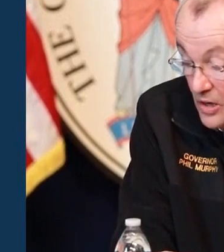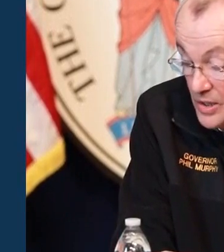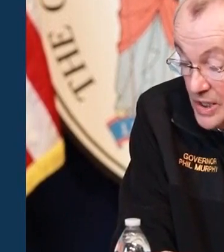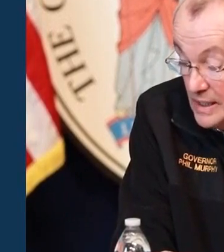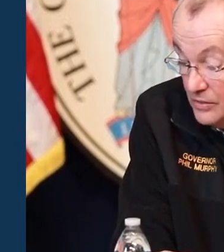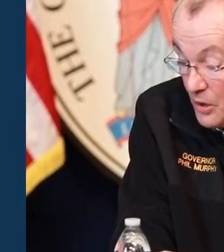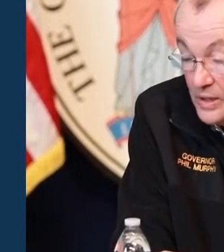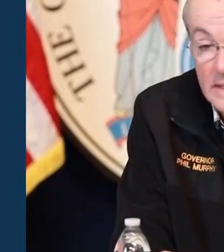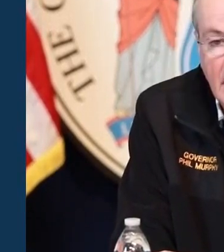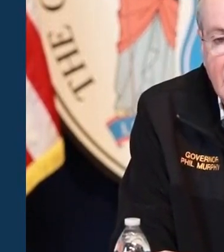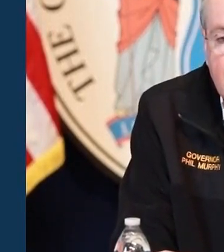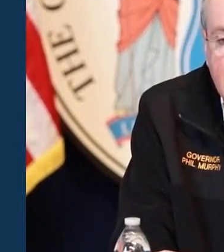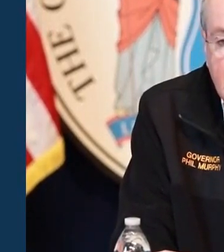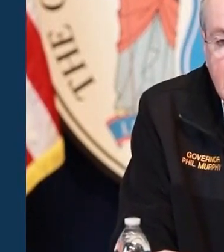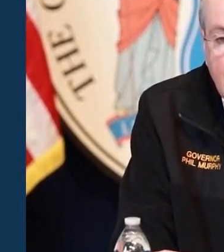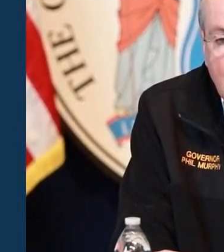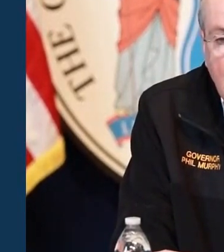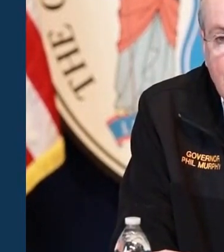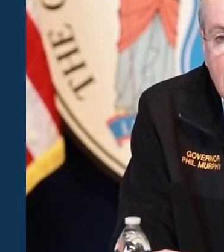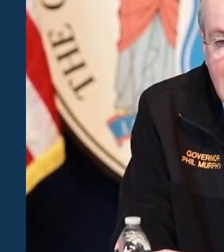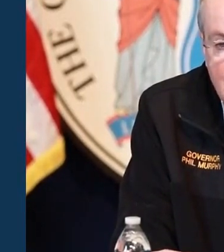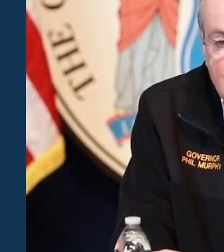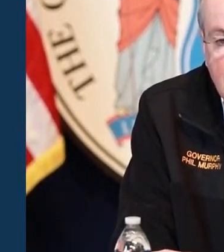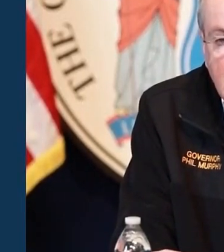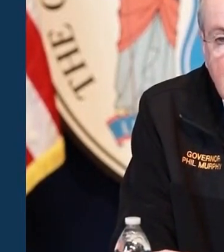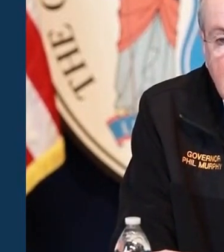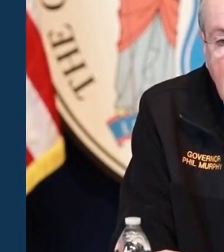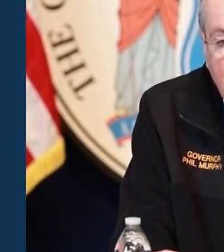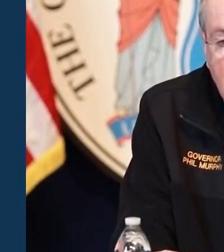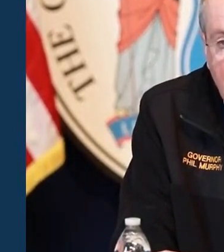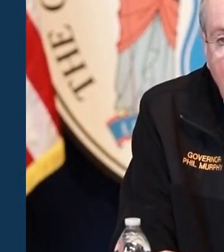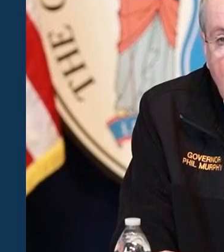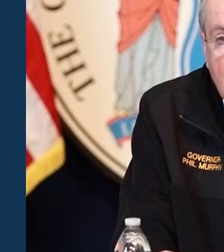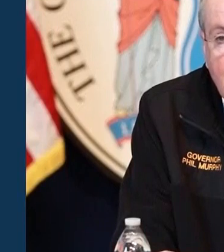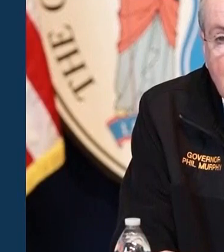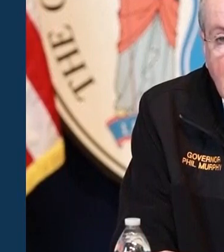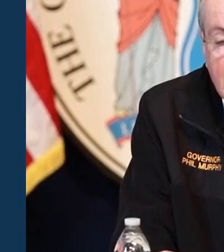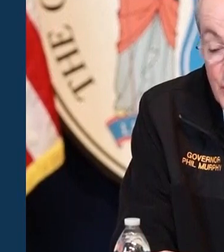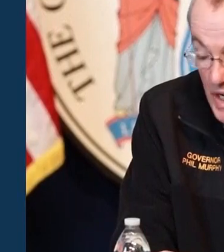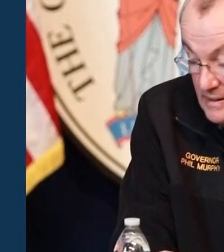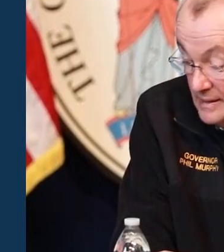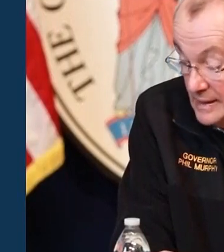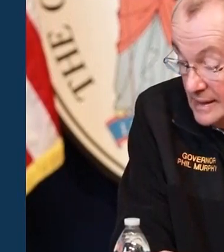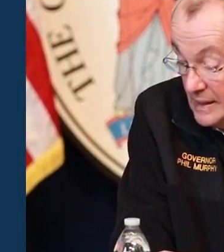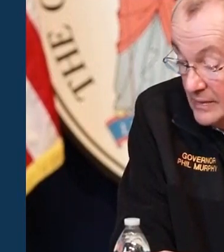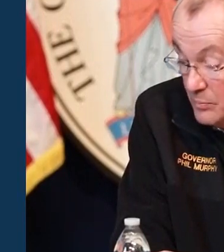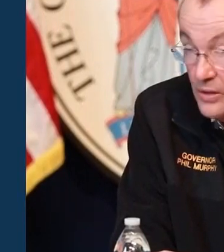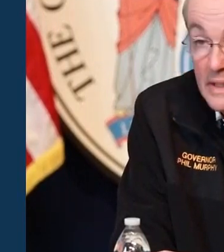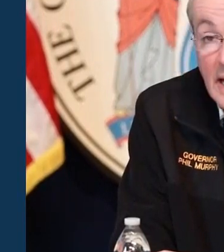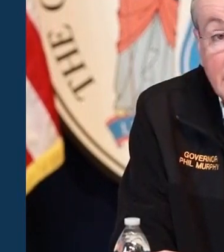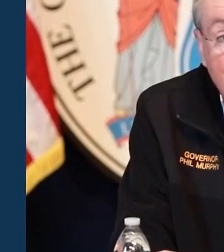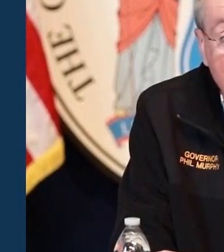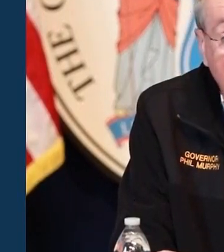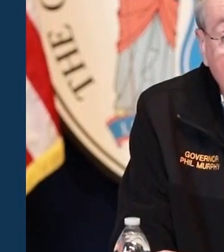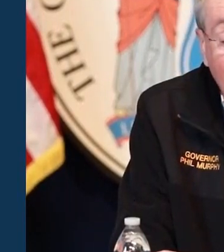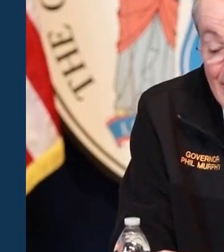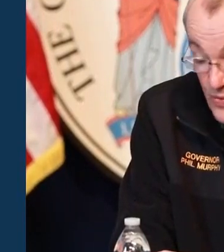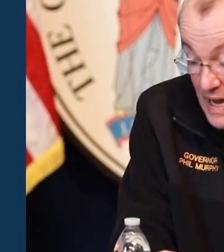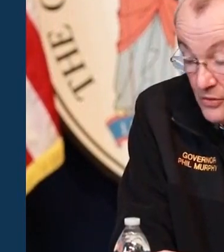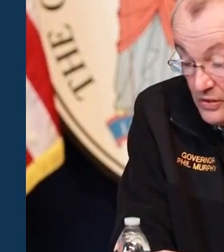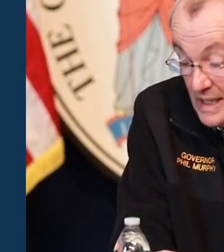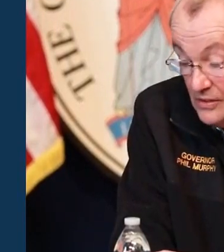more encouraging is Bergen County in the northeast. And that's the other one that's lightly shaded. And Bergen County has just